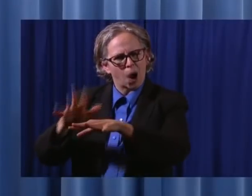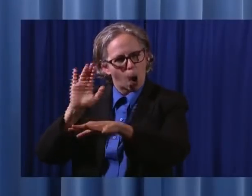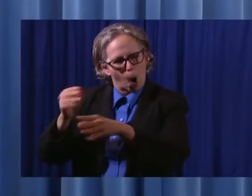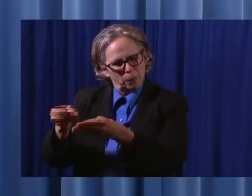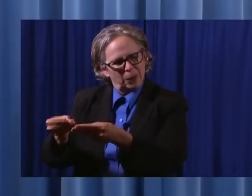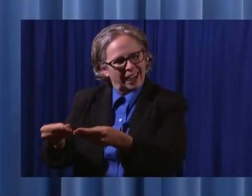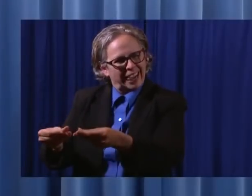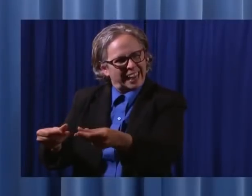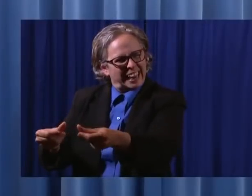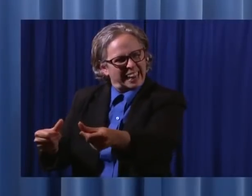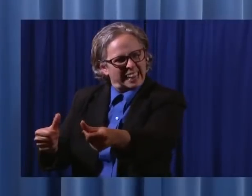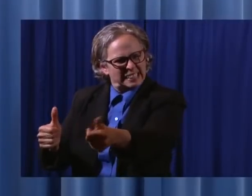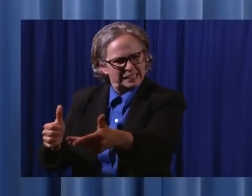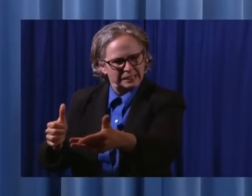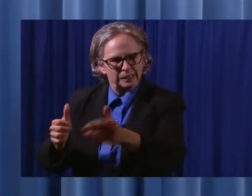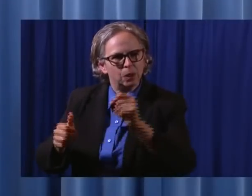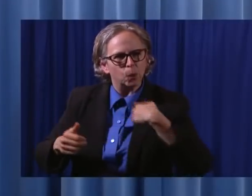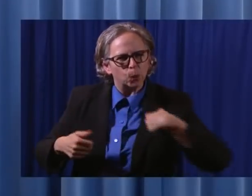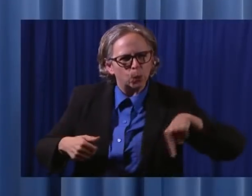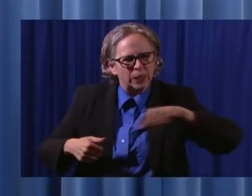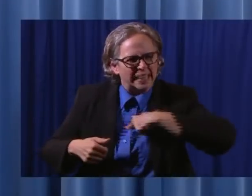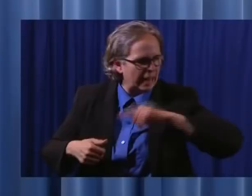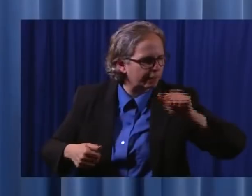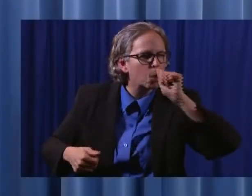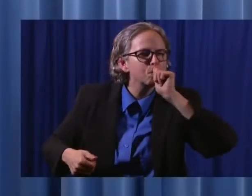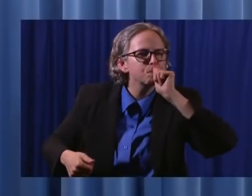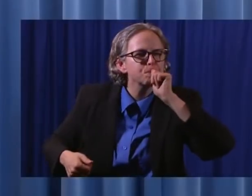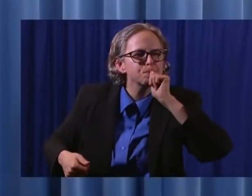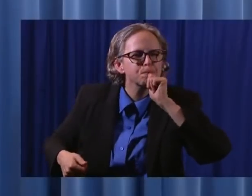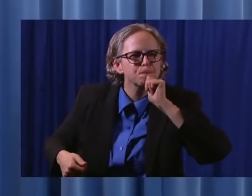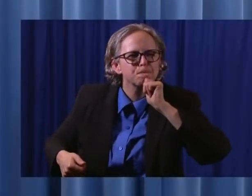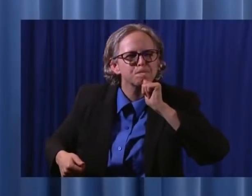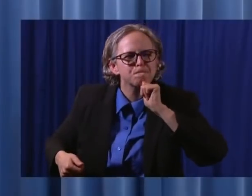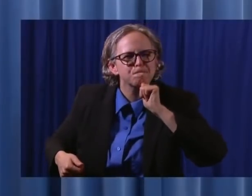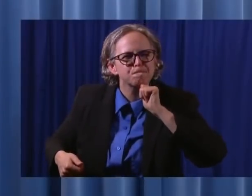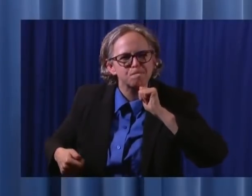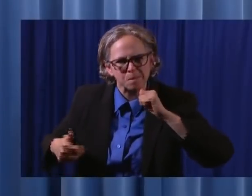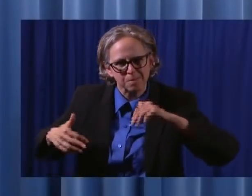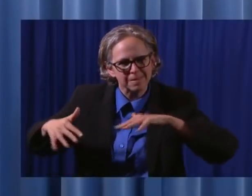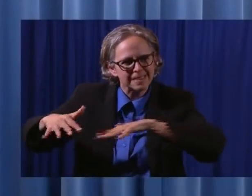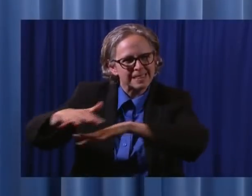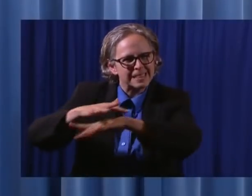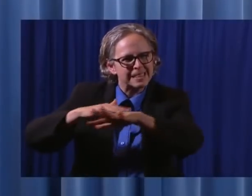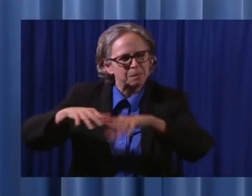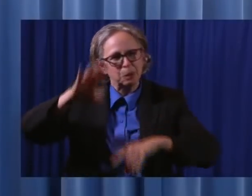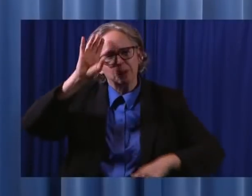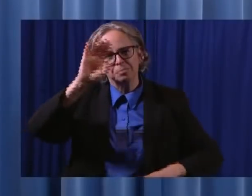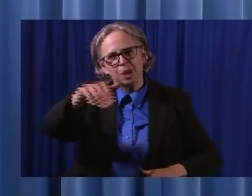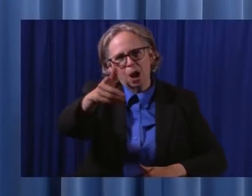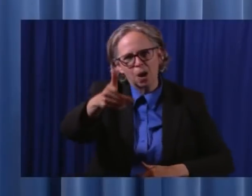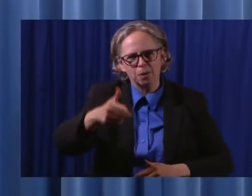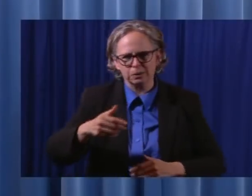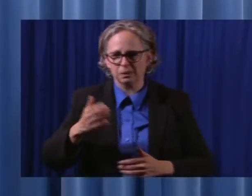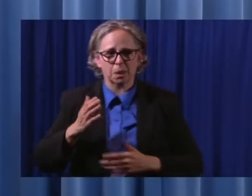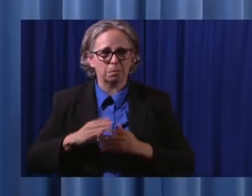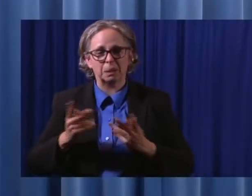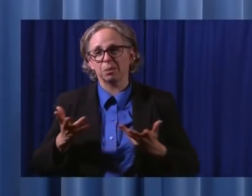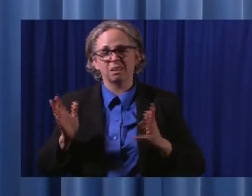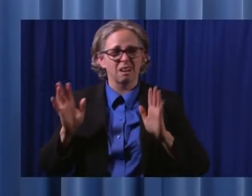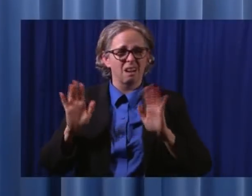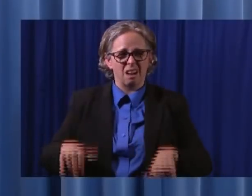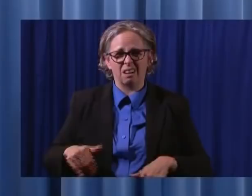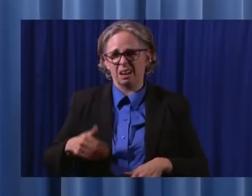I've had some people who kind of fatalists who say, well, everybody's going to get it, or most people are going to get it eventually anyway.